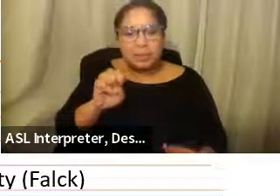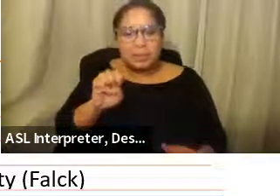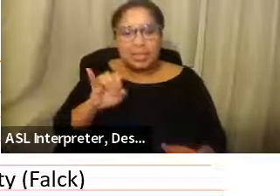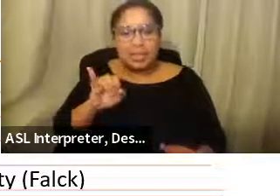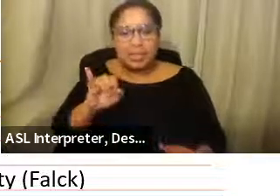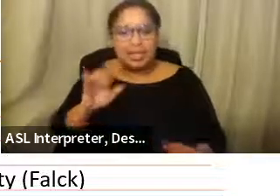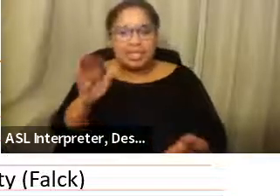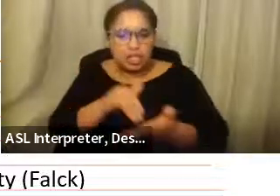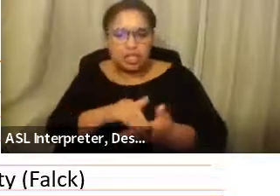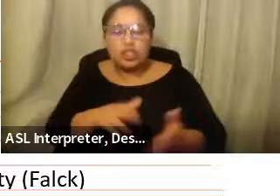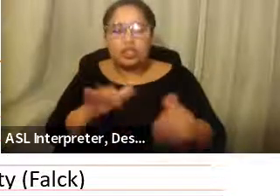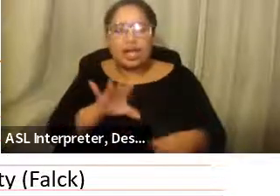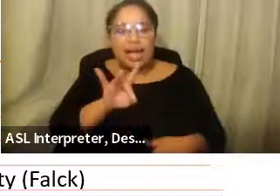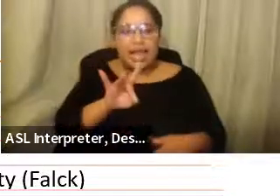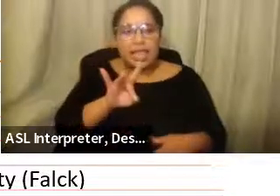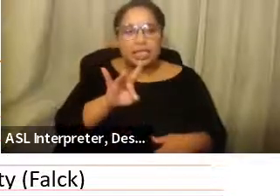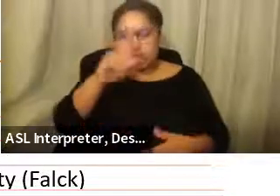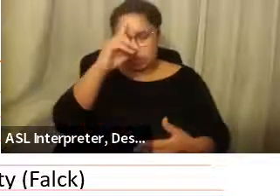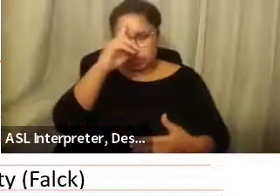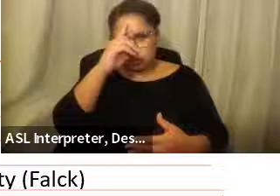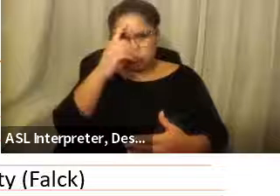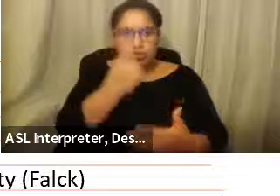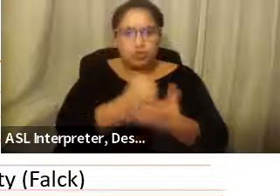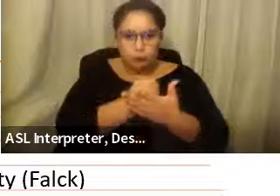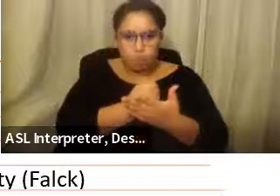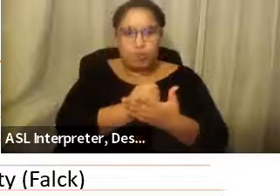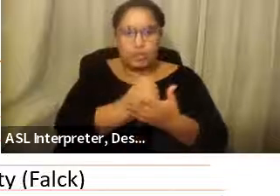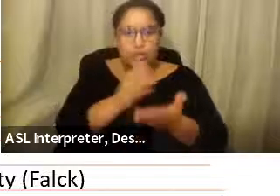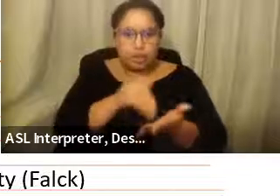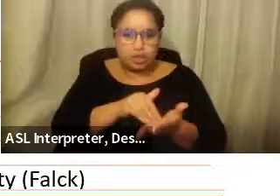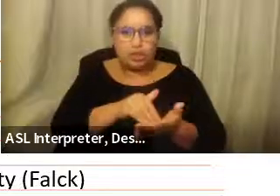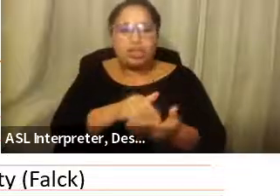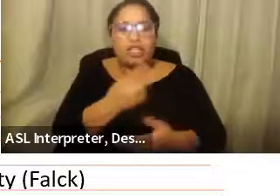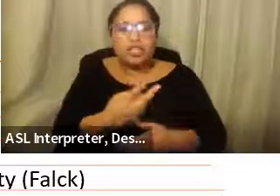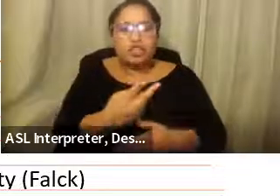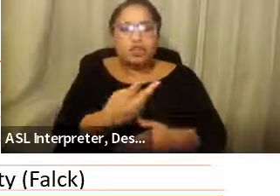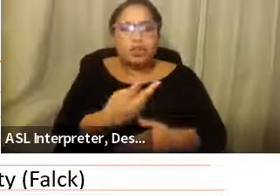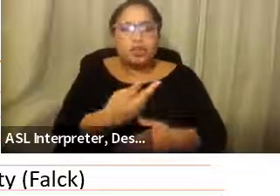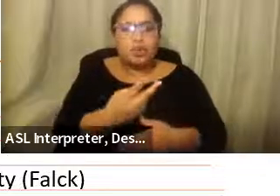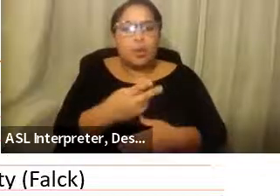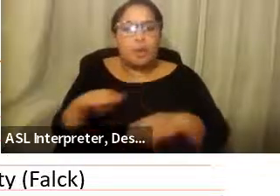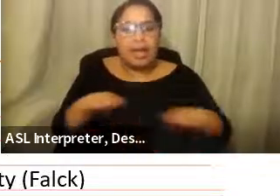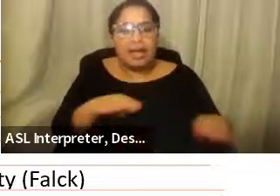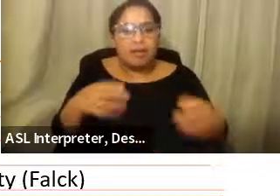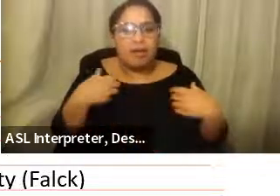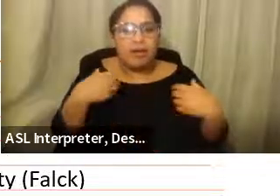And we have 2 behavioral health facilities, 1 for adults and 1 for adolescents. And we